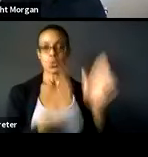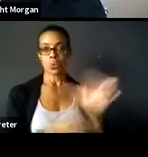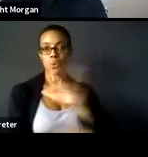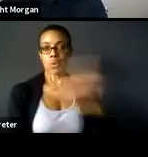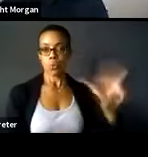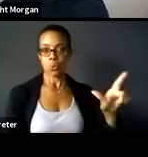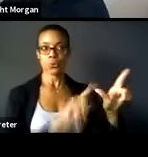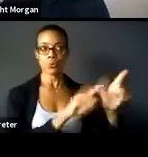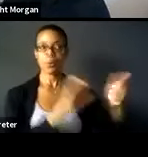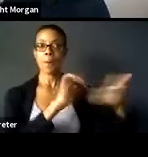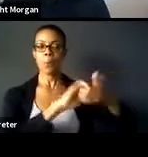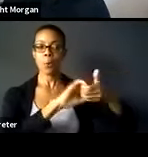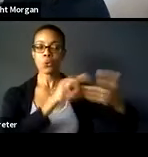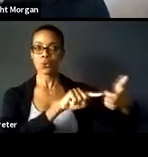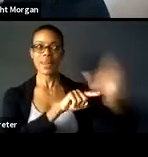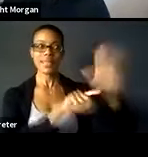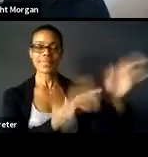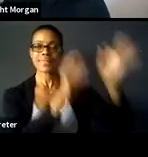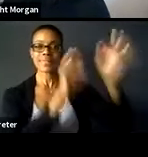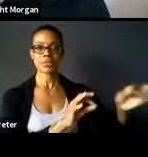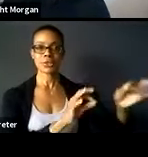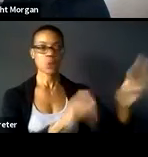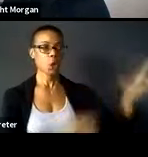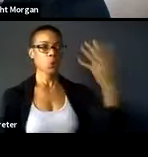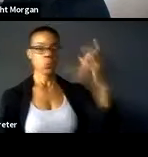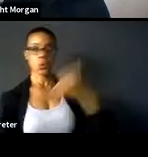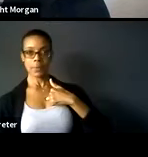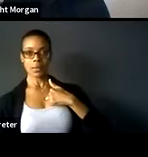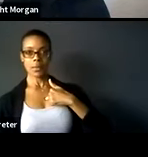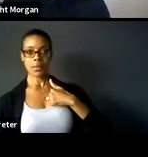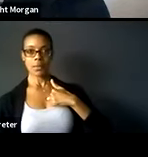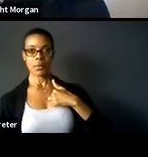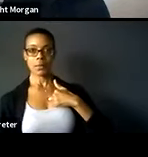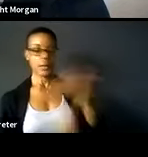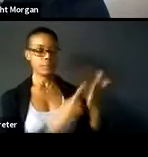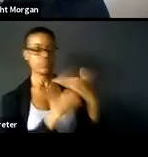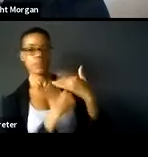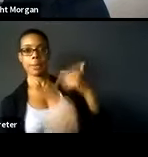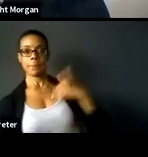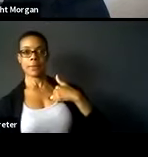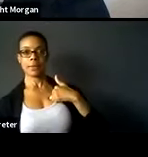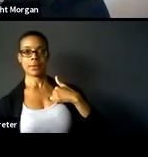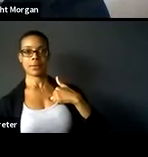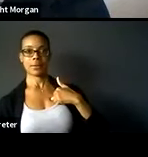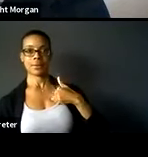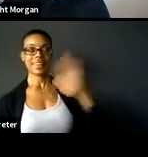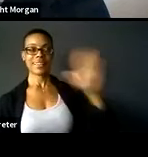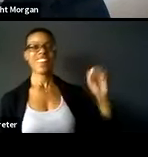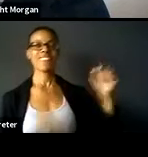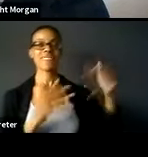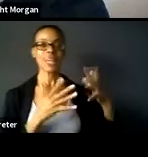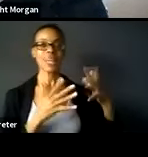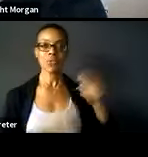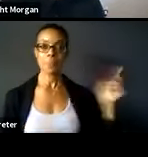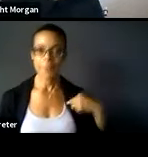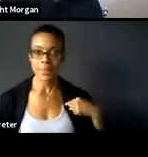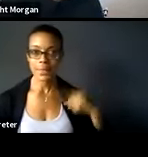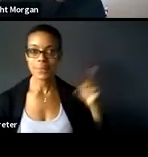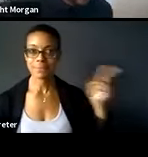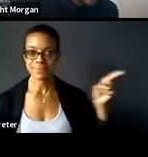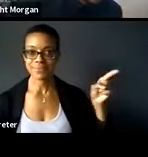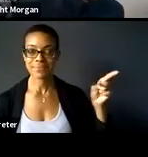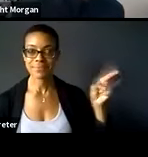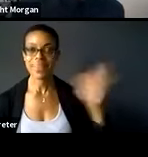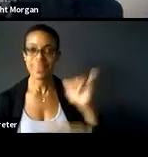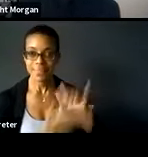response. So this is not about him. This is about finding power in all of the voices that will be in front of me,